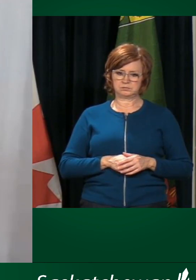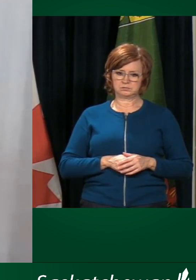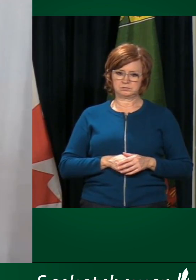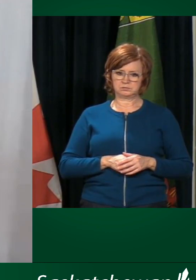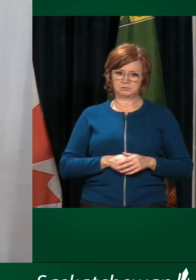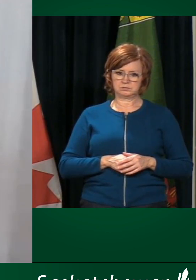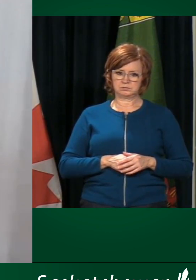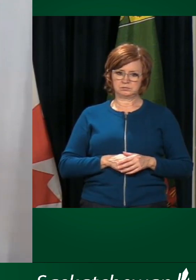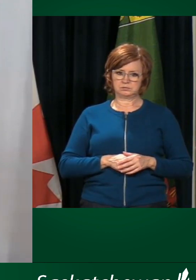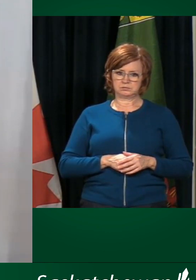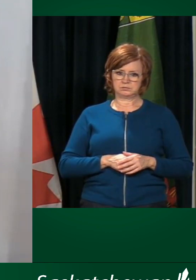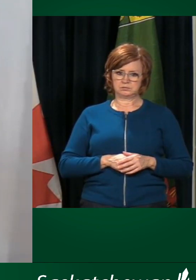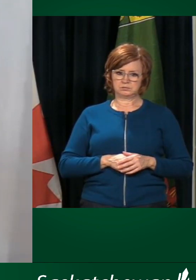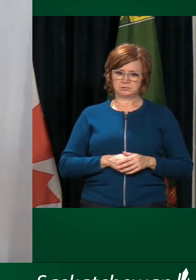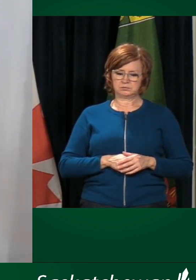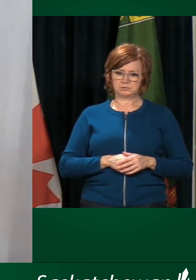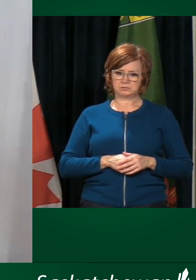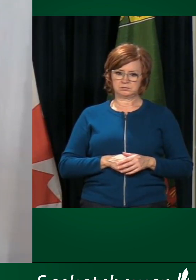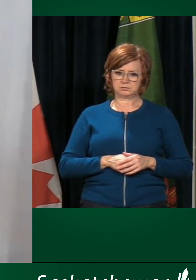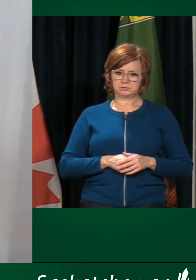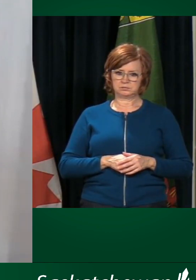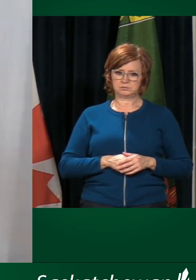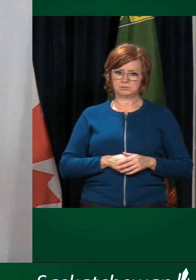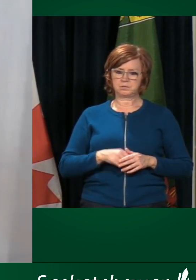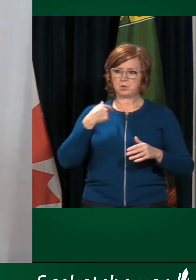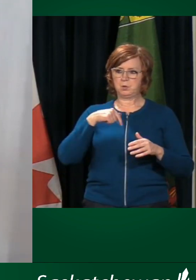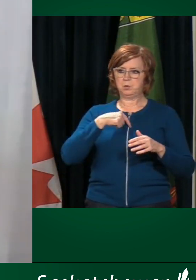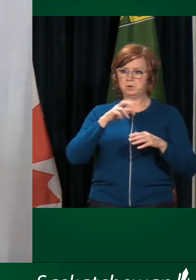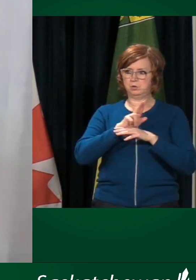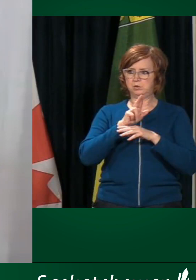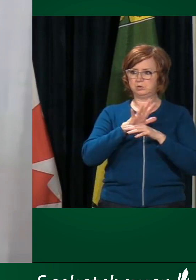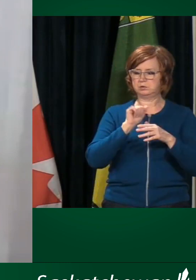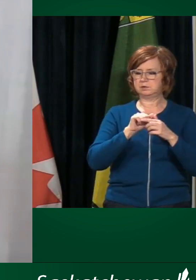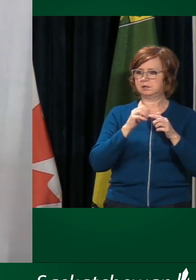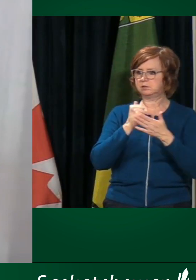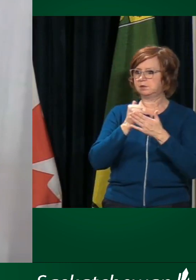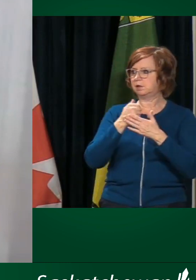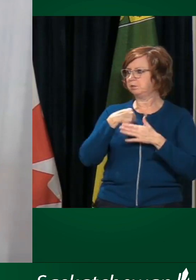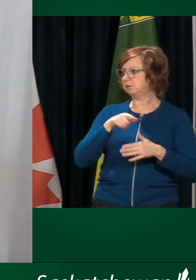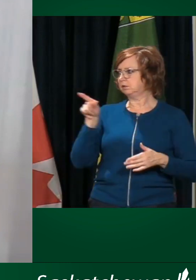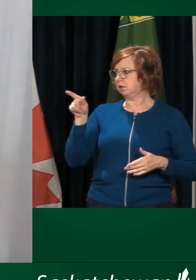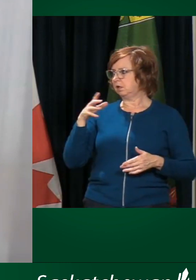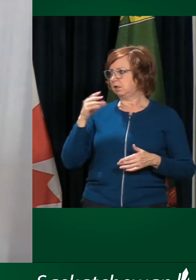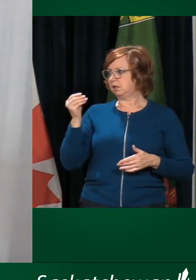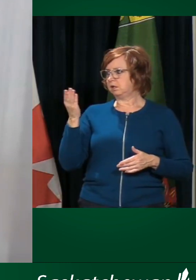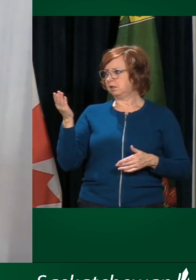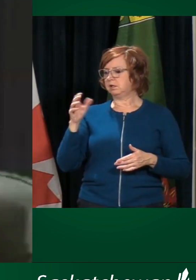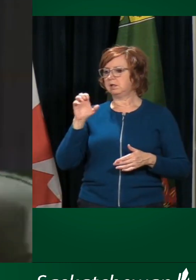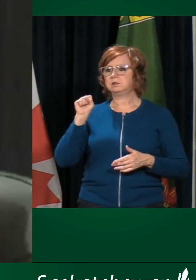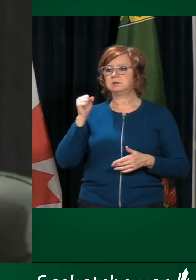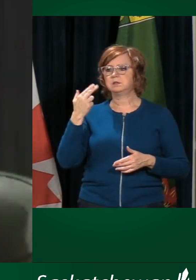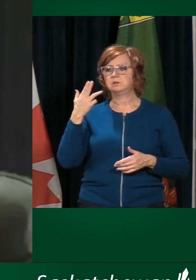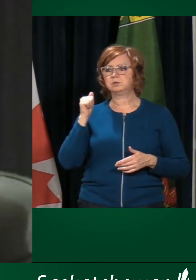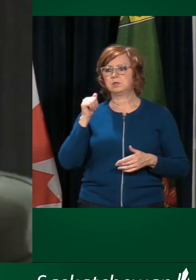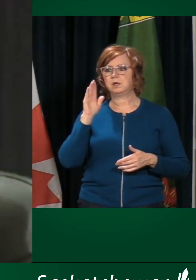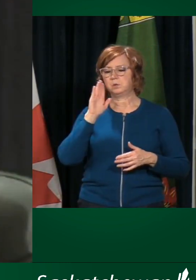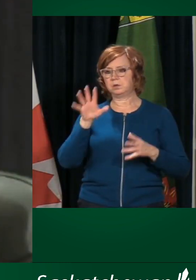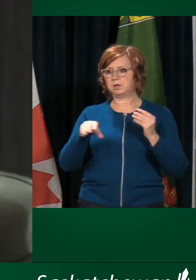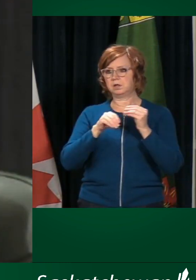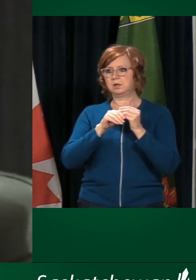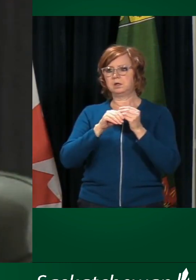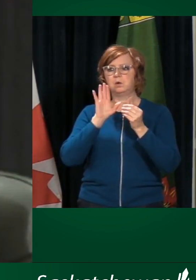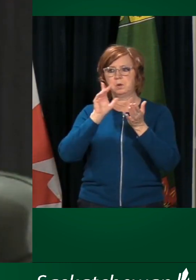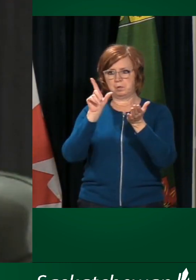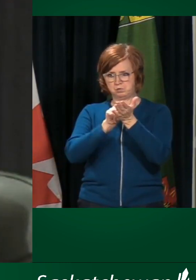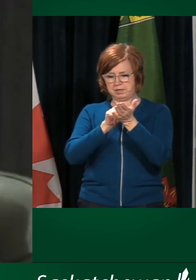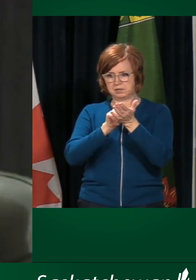part of the decision making on how we can respond. Maybe just to add to that, SHA will be publicizing